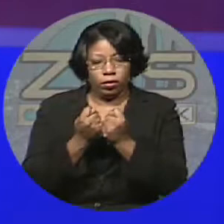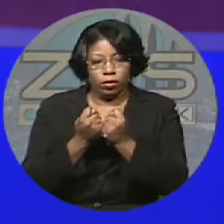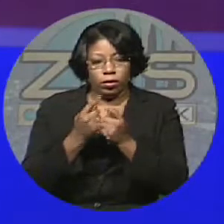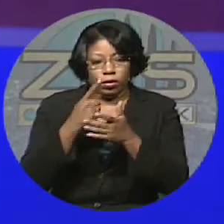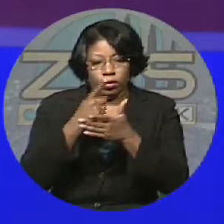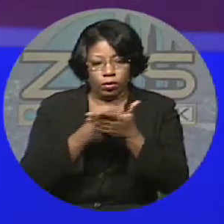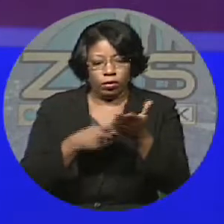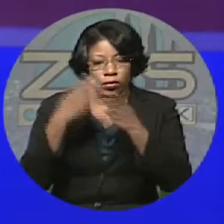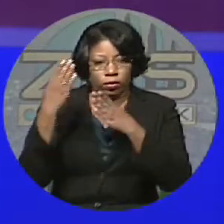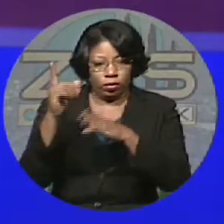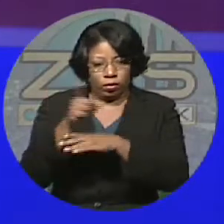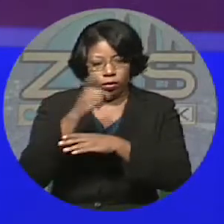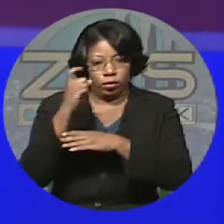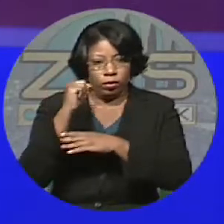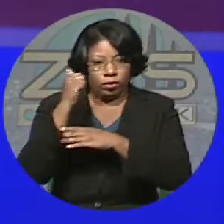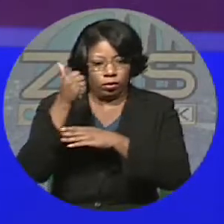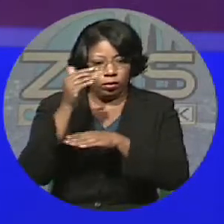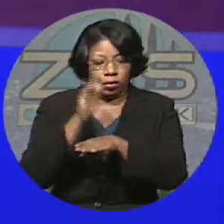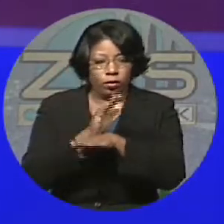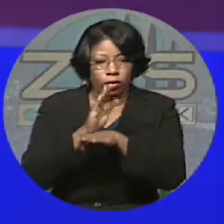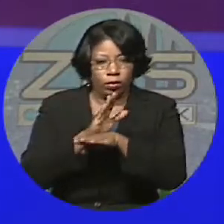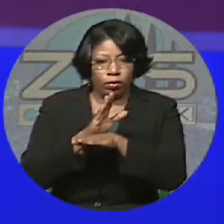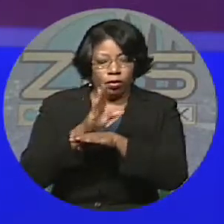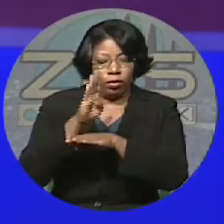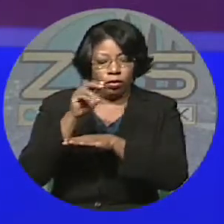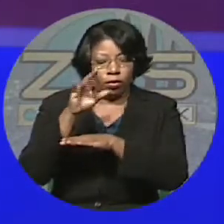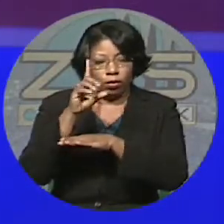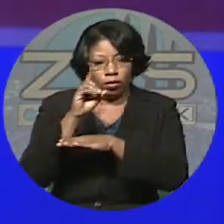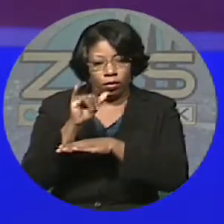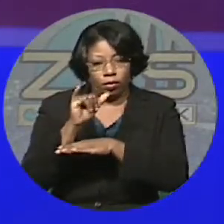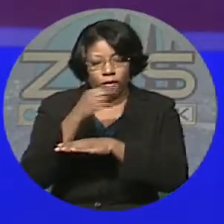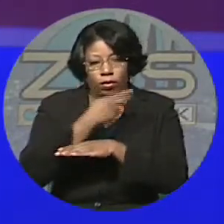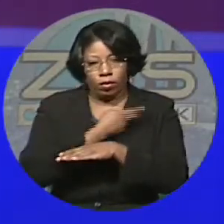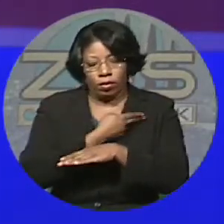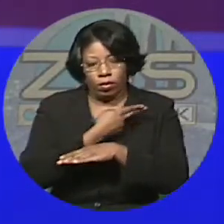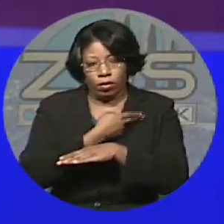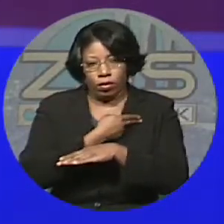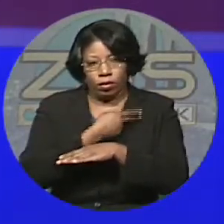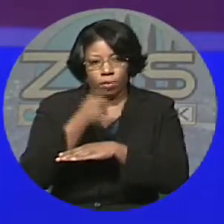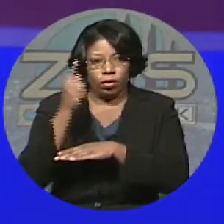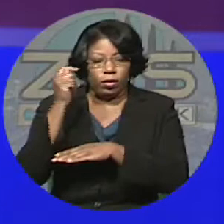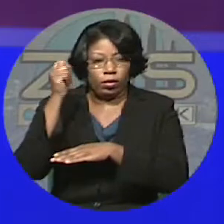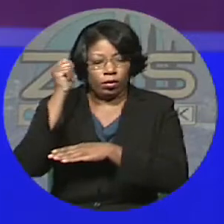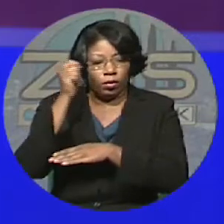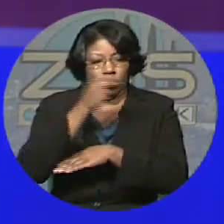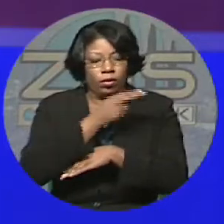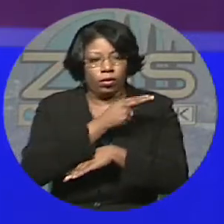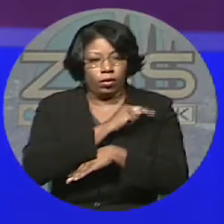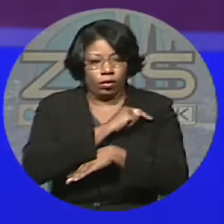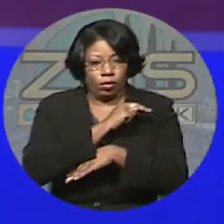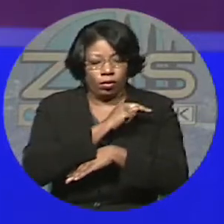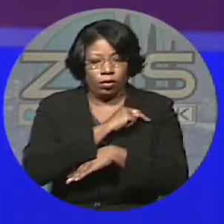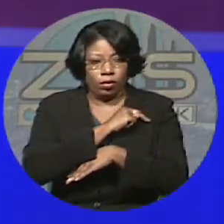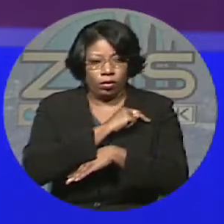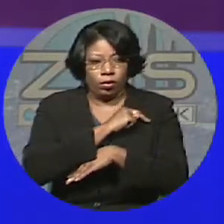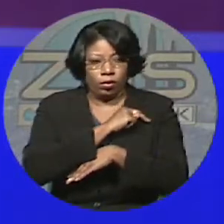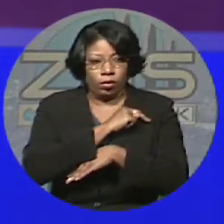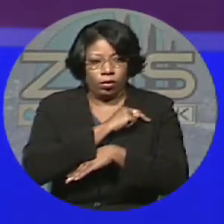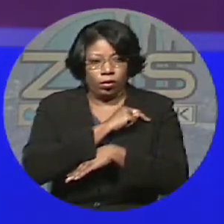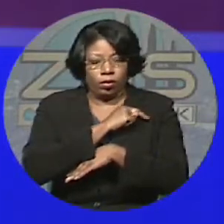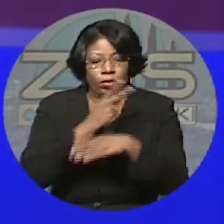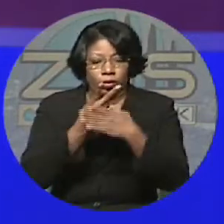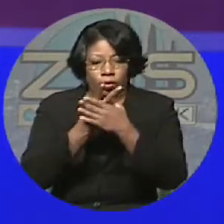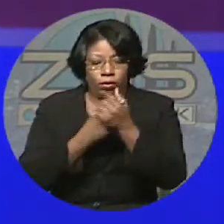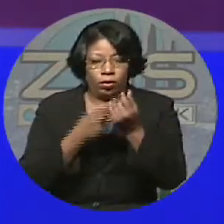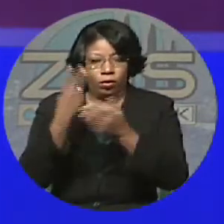waiting for is tomorrow night as Buddy Hield and Oklahoma take on Lou Rawls, Tum Tum Nairn, and Michigan State. Now, Buddy and